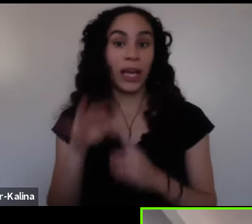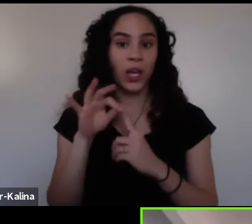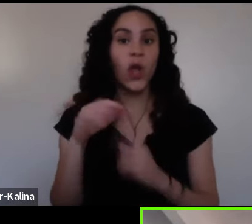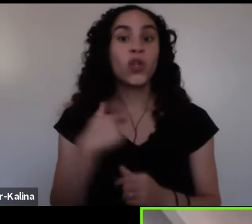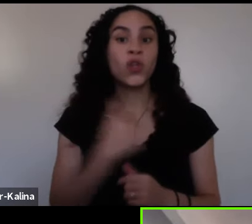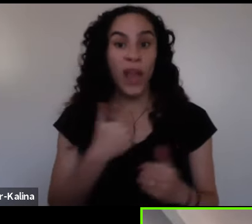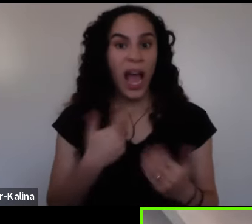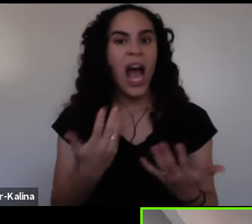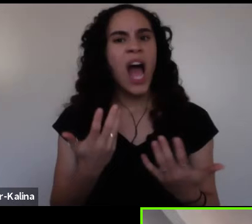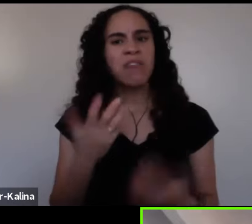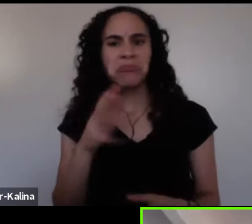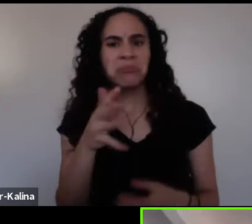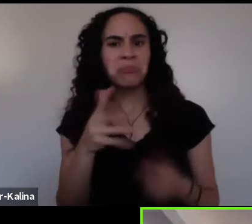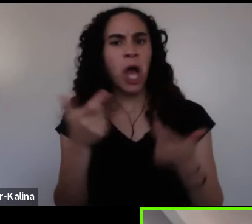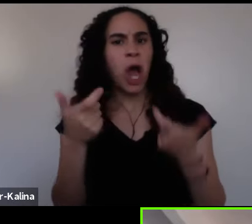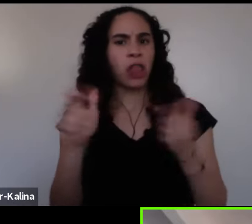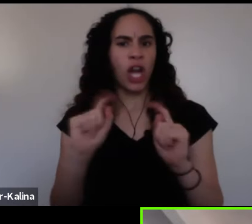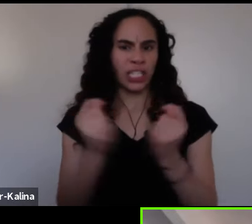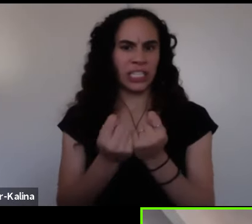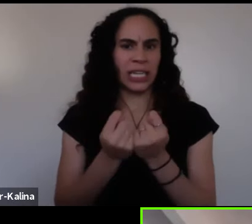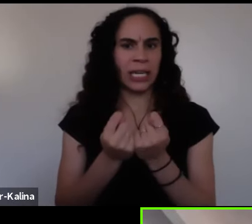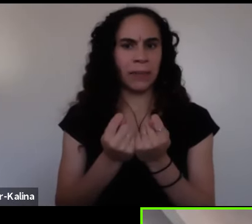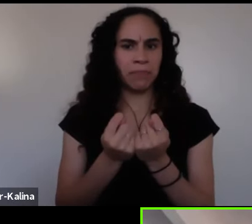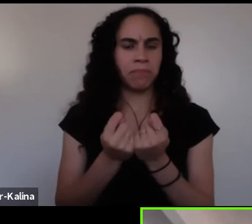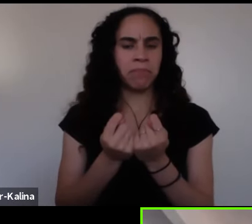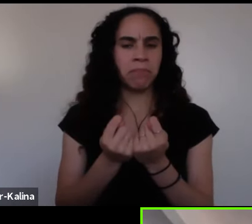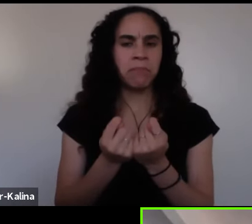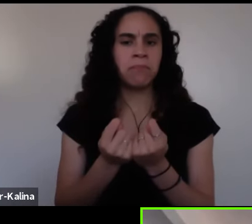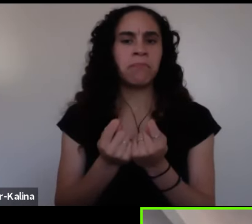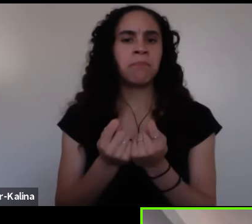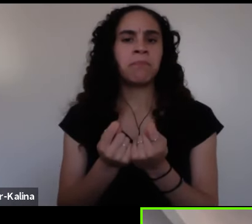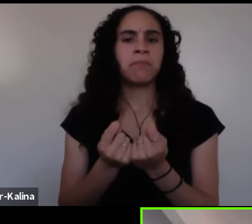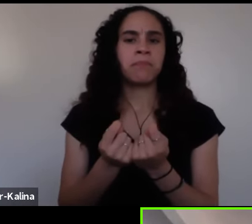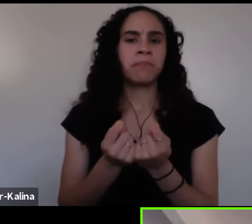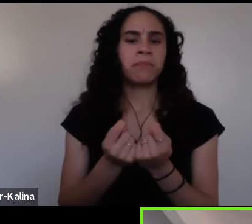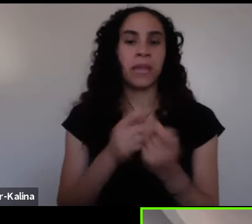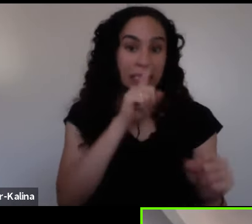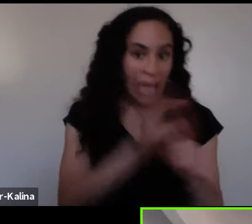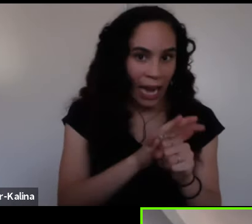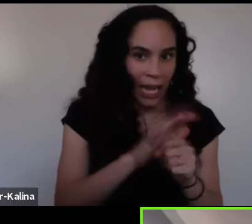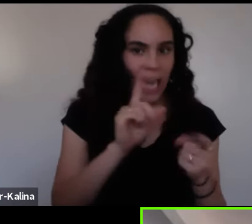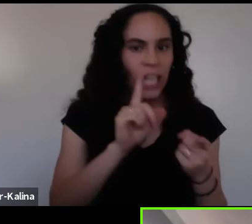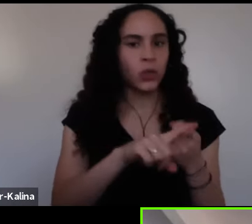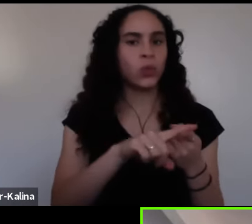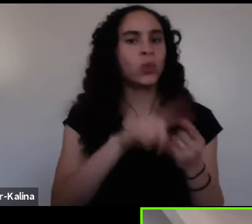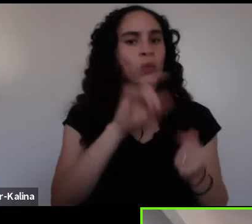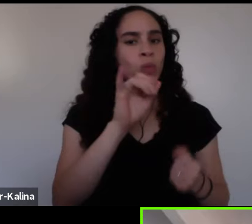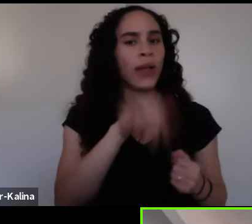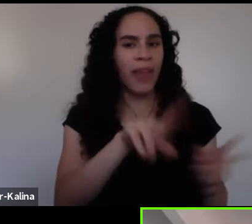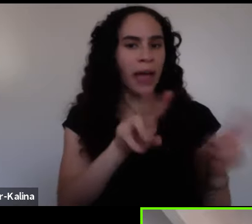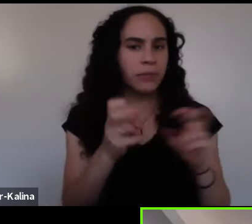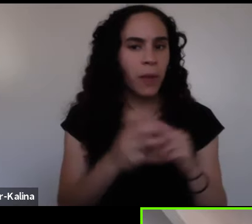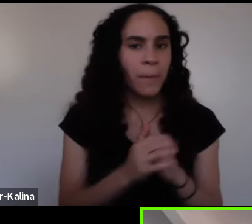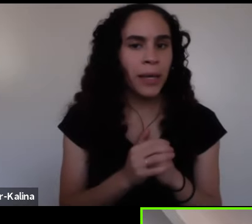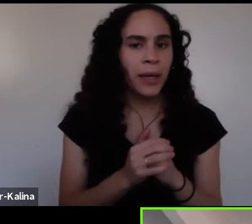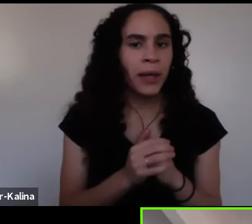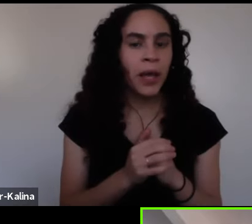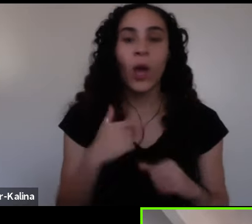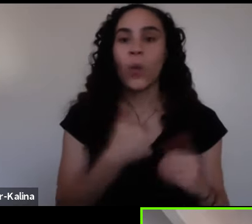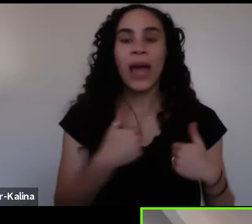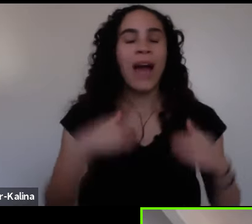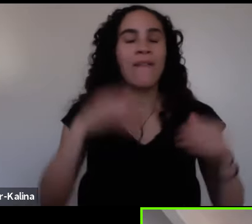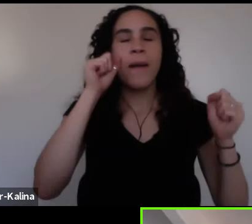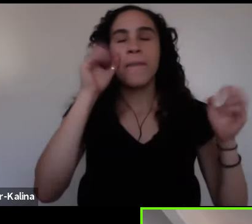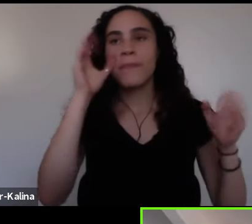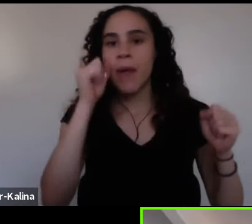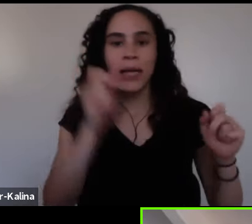team for a company our size that's dedicated to this. And we have some amazing people on that team, right? We